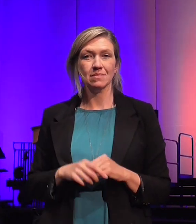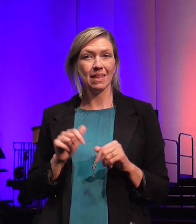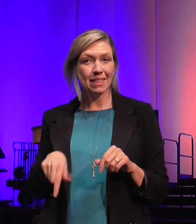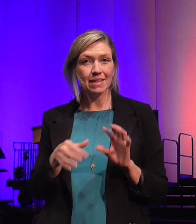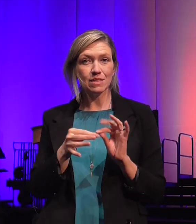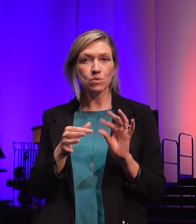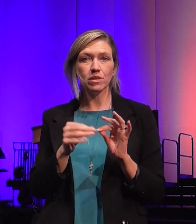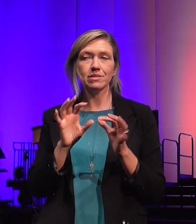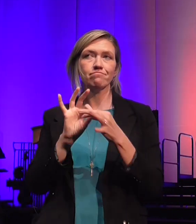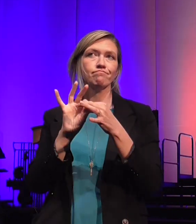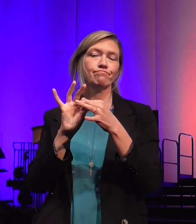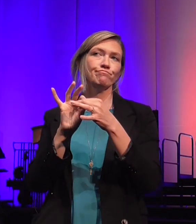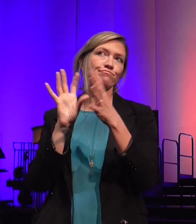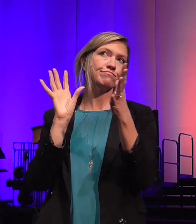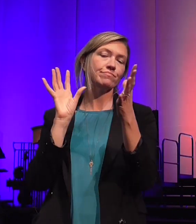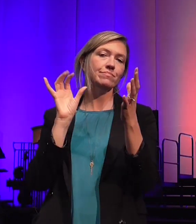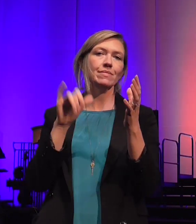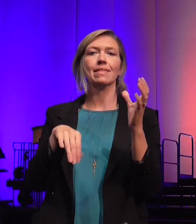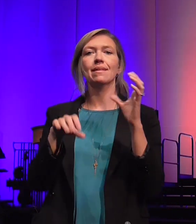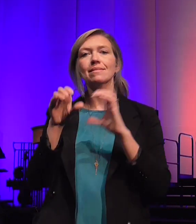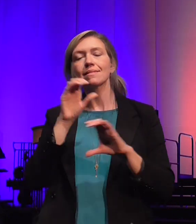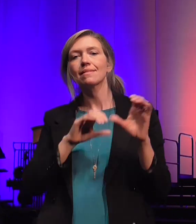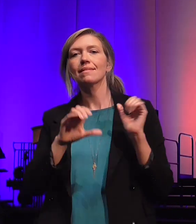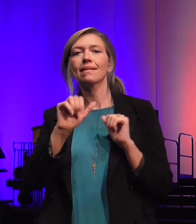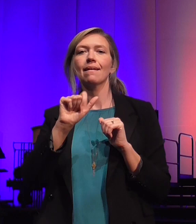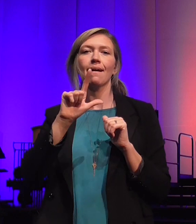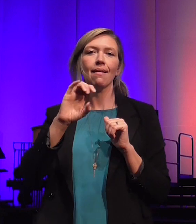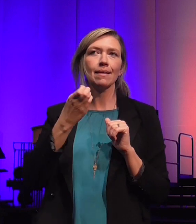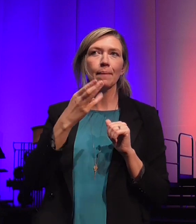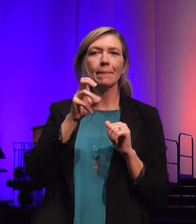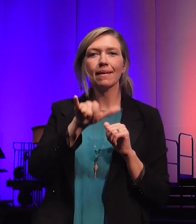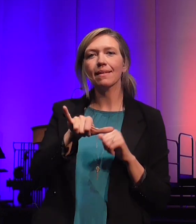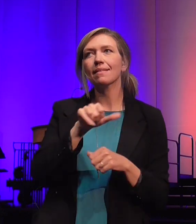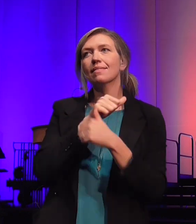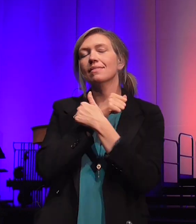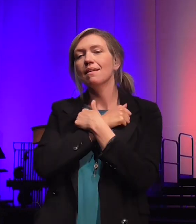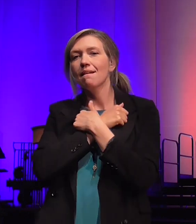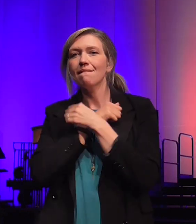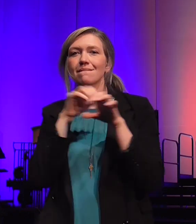I release these words into that alchemy that is love